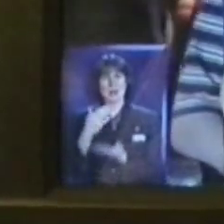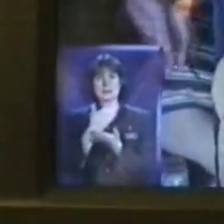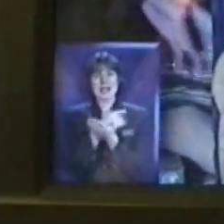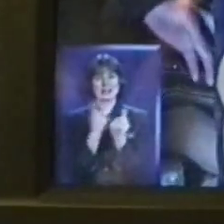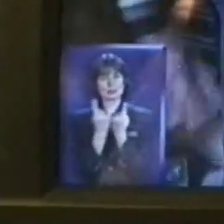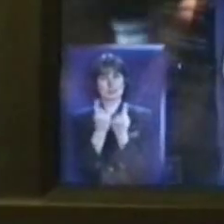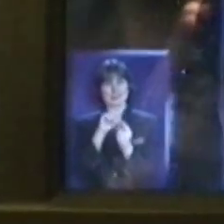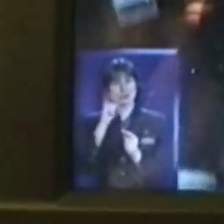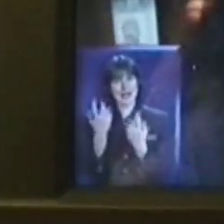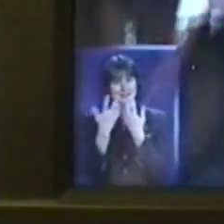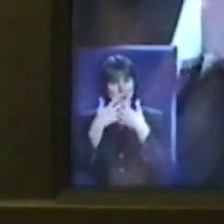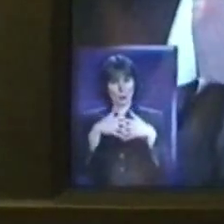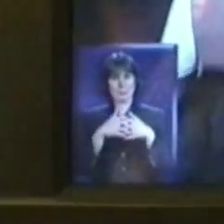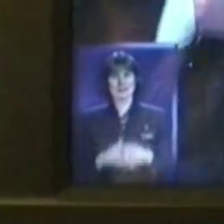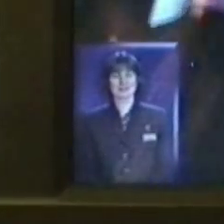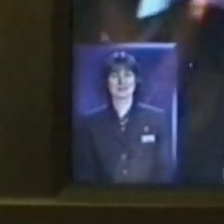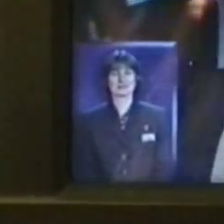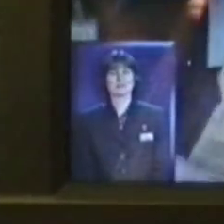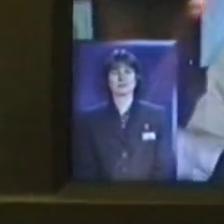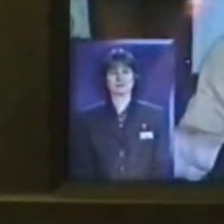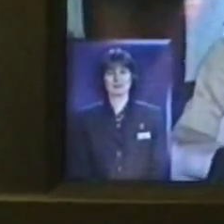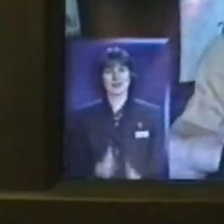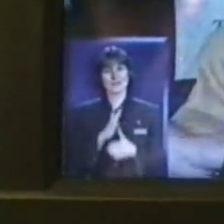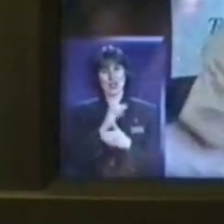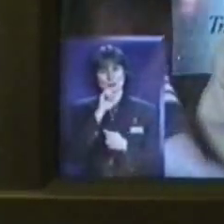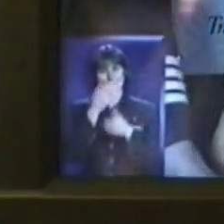Familiarize yourself with our safety procedures and equipment.